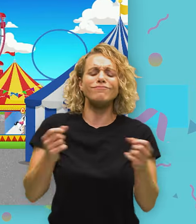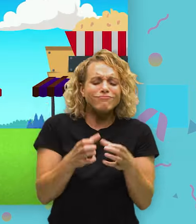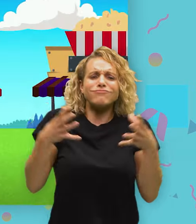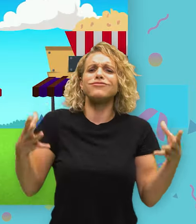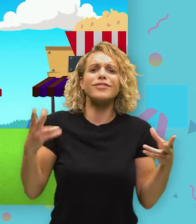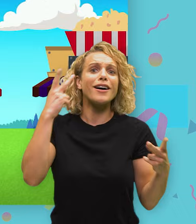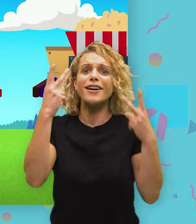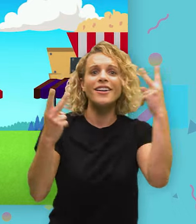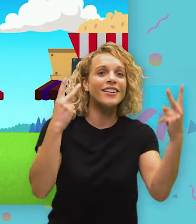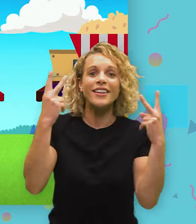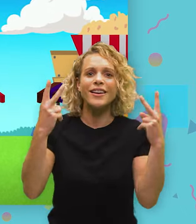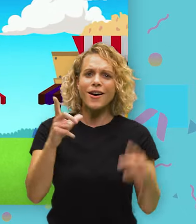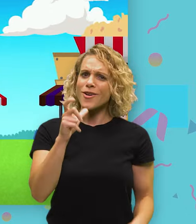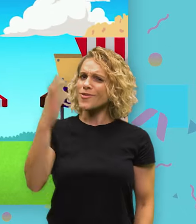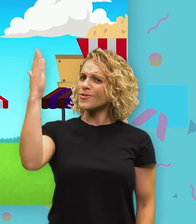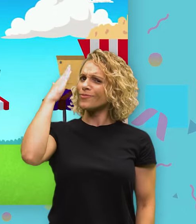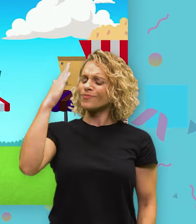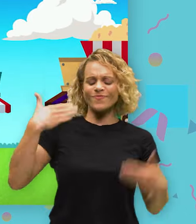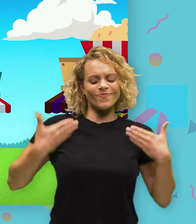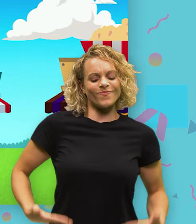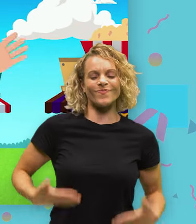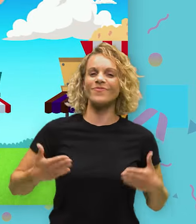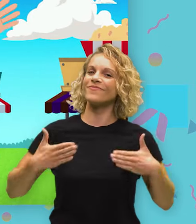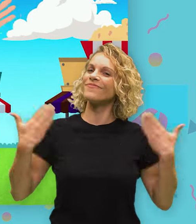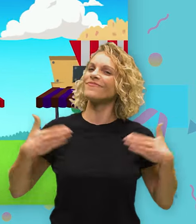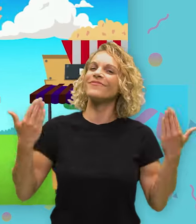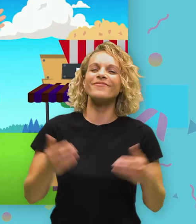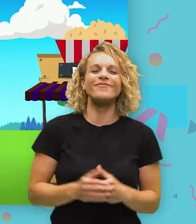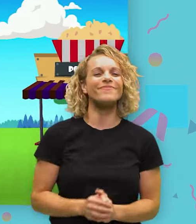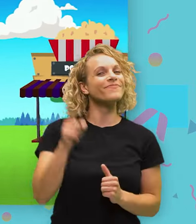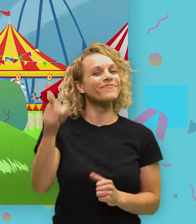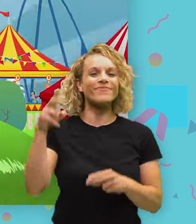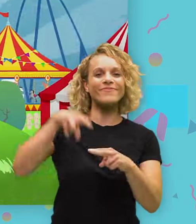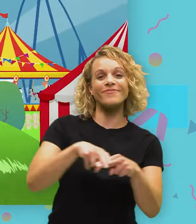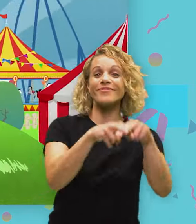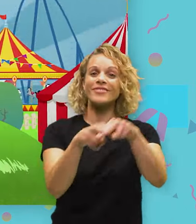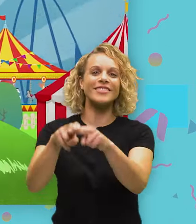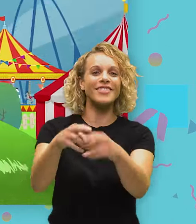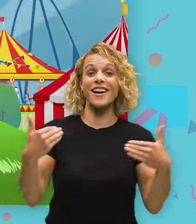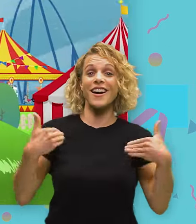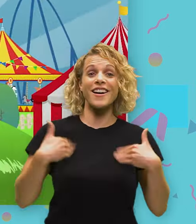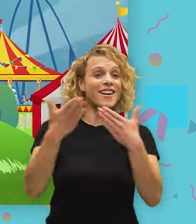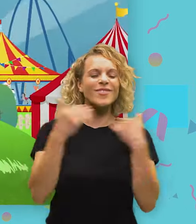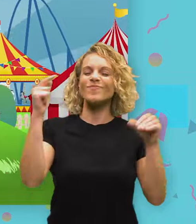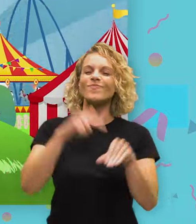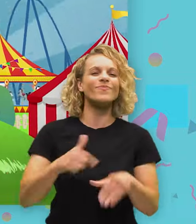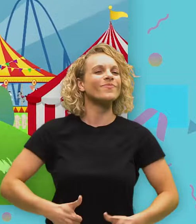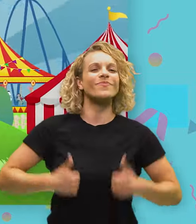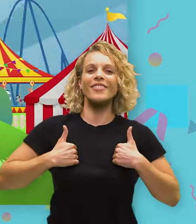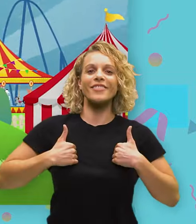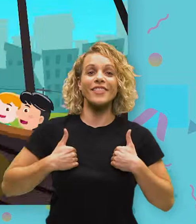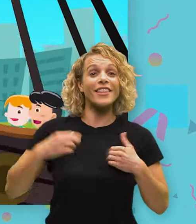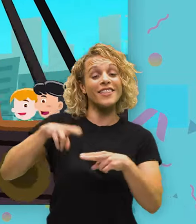do and so much to see. Who'd have thought I'd be this happy? At the theme park, I have the time